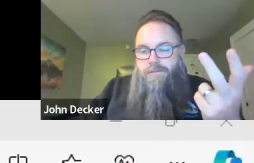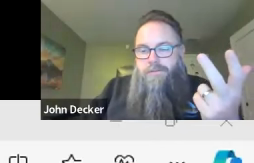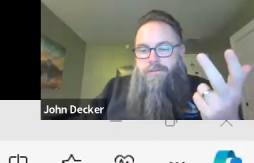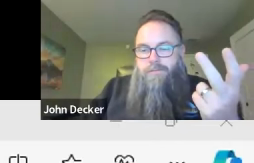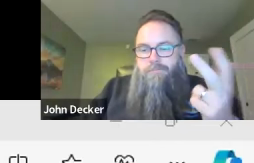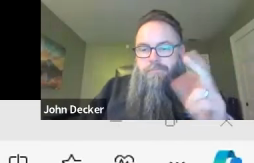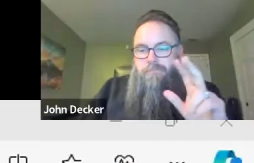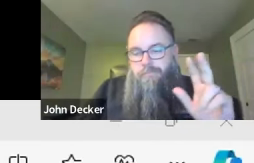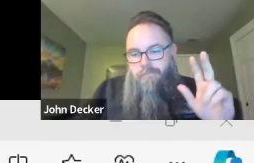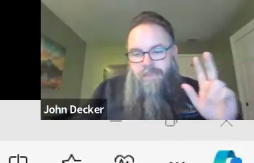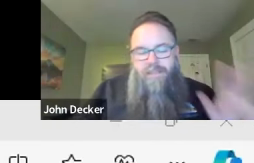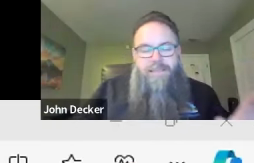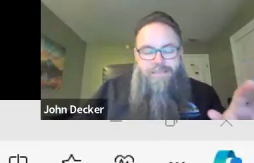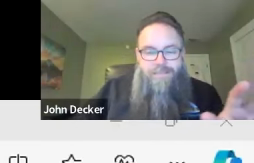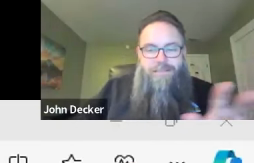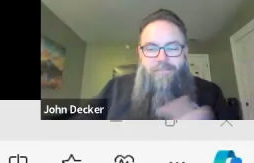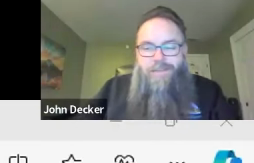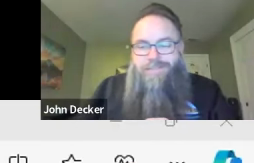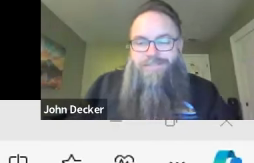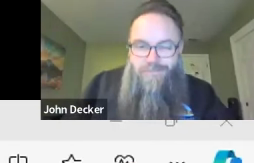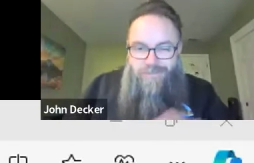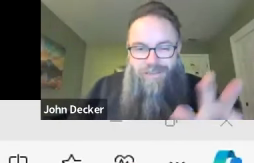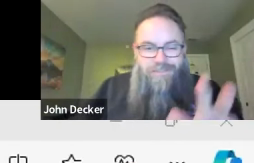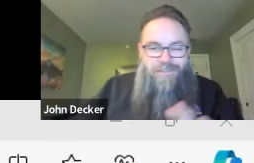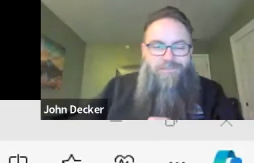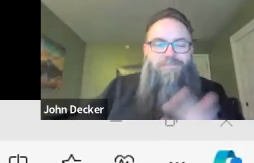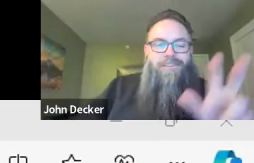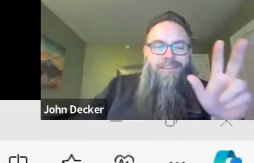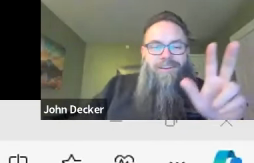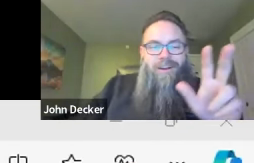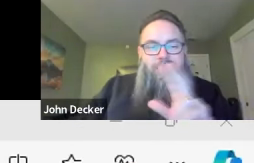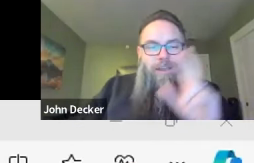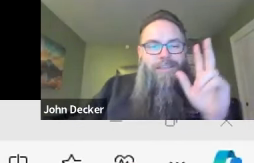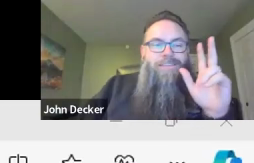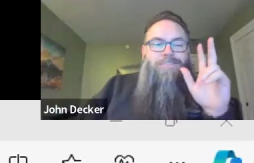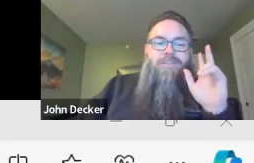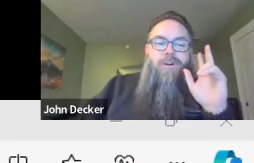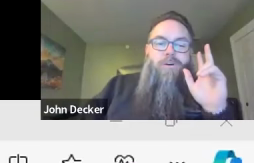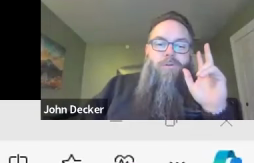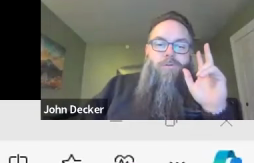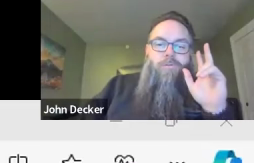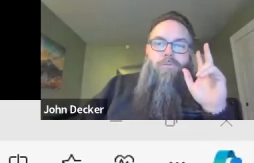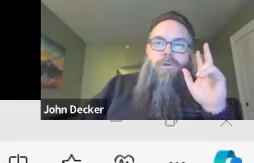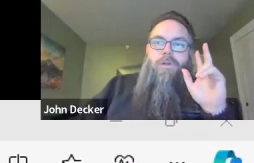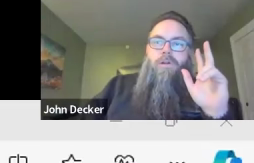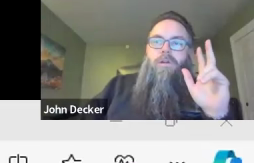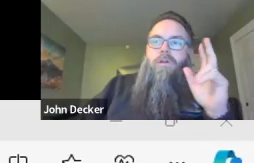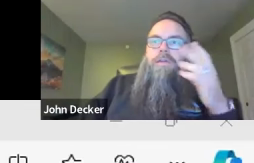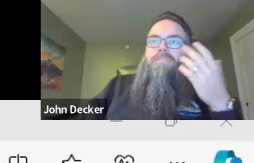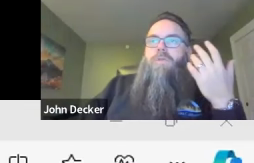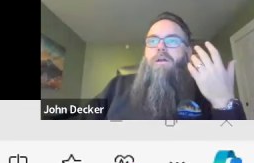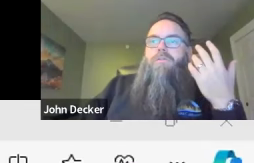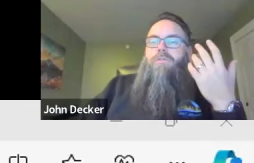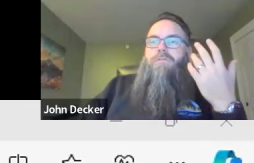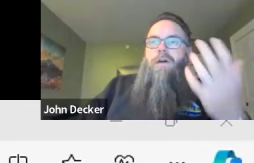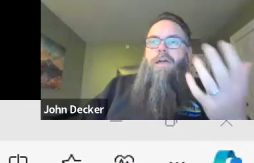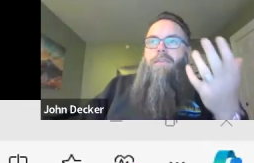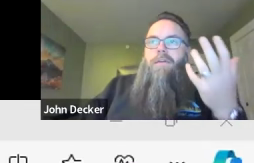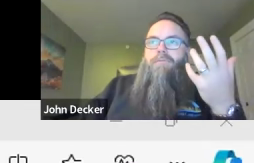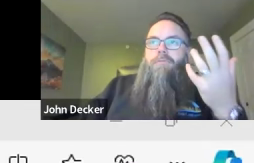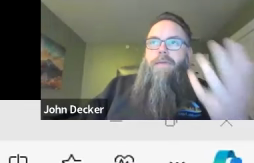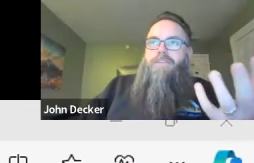incentives in less than 7 minutes. We'll see how this goes. All right. So here is where you